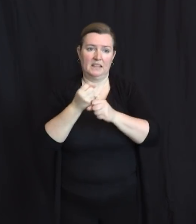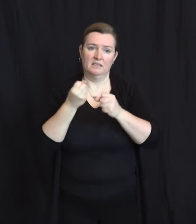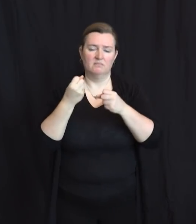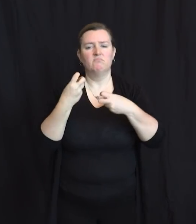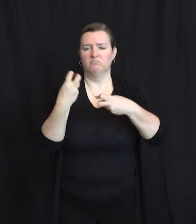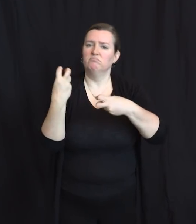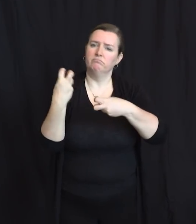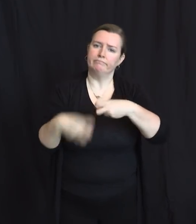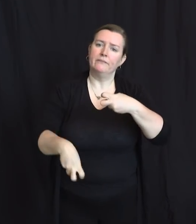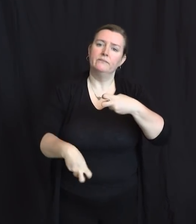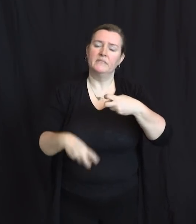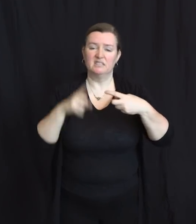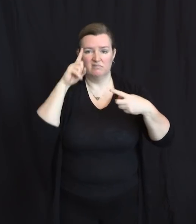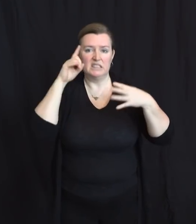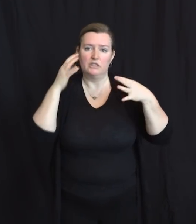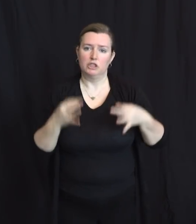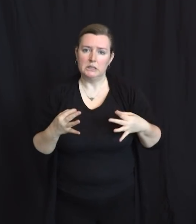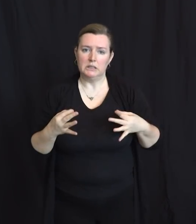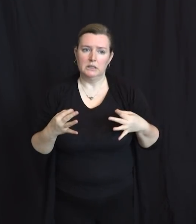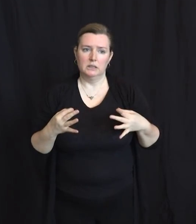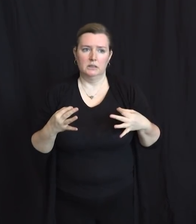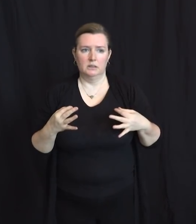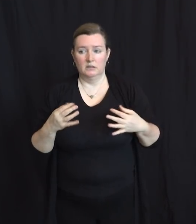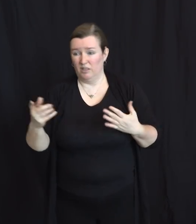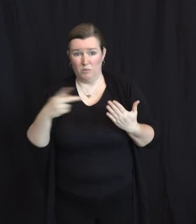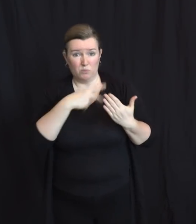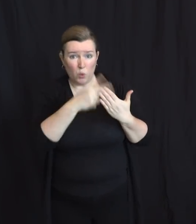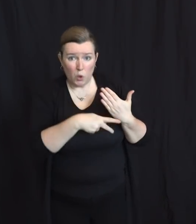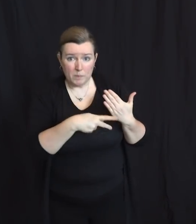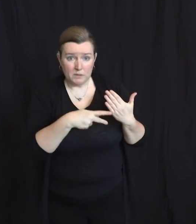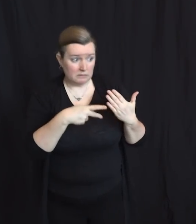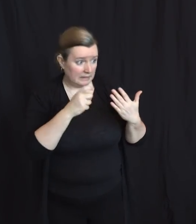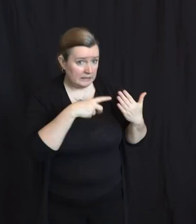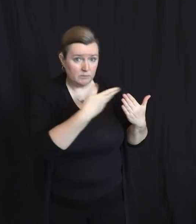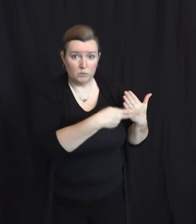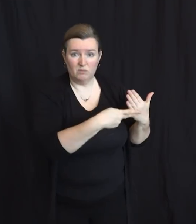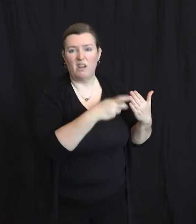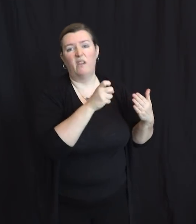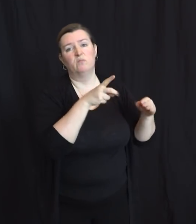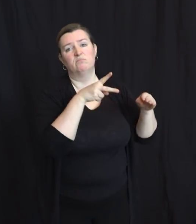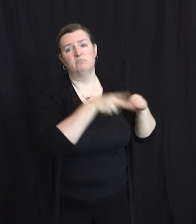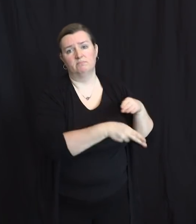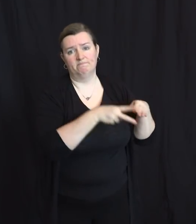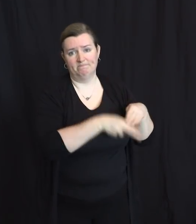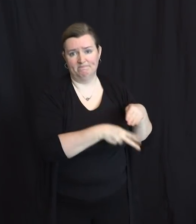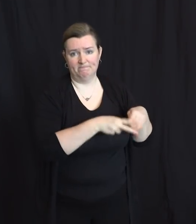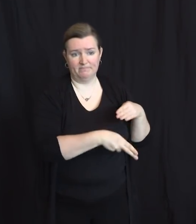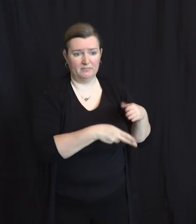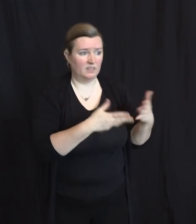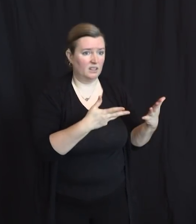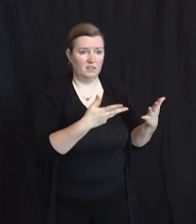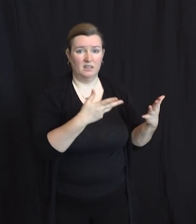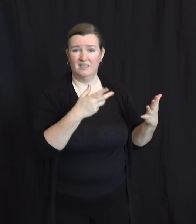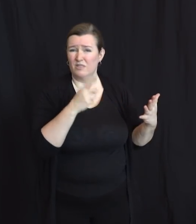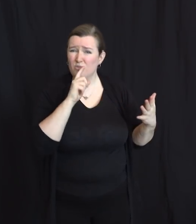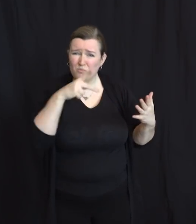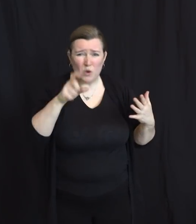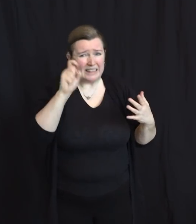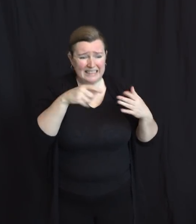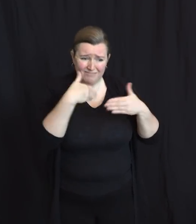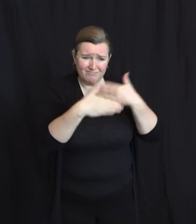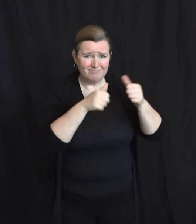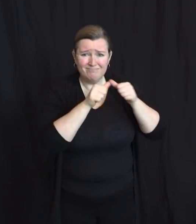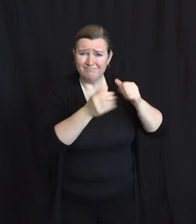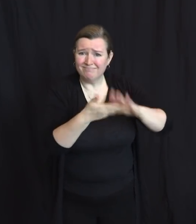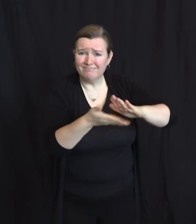about programs we all rely upon and which we will lean on in the months ahead. And I know that doesn't just